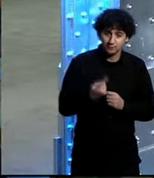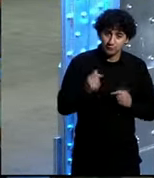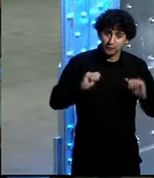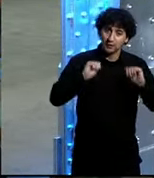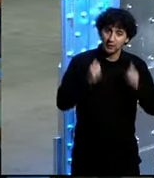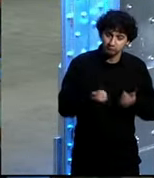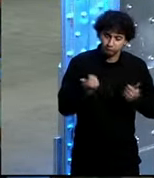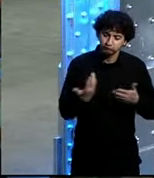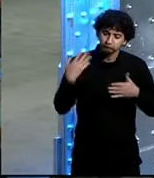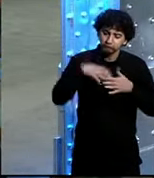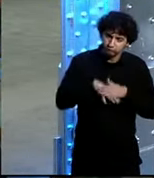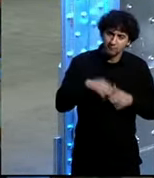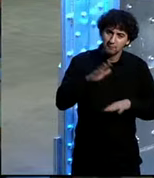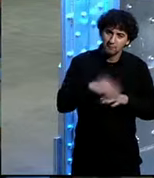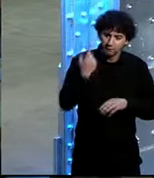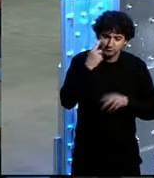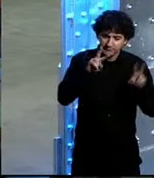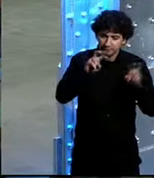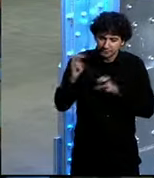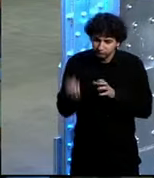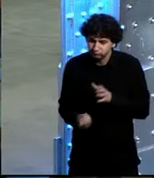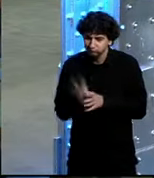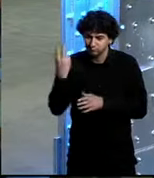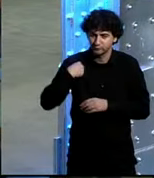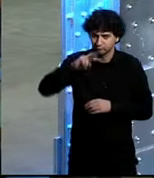and all the aspects we have been